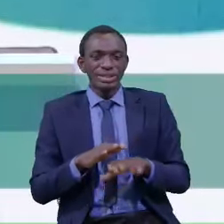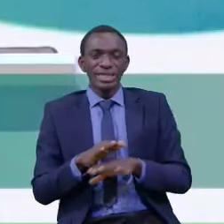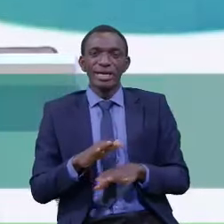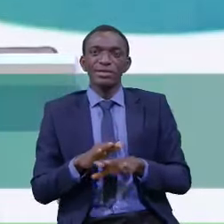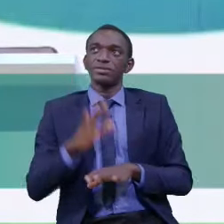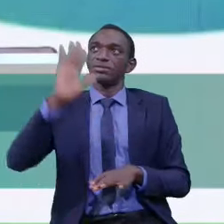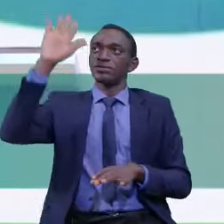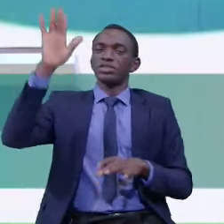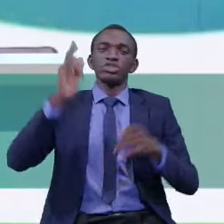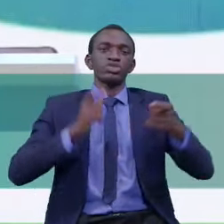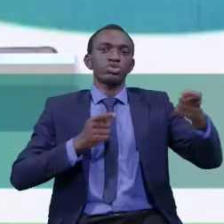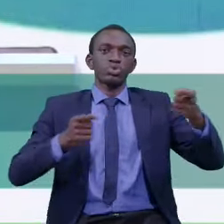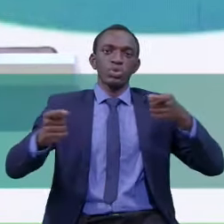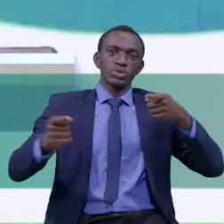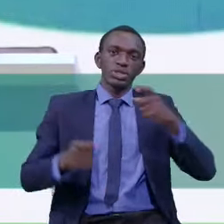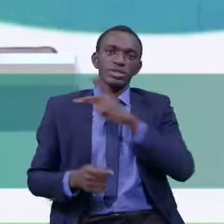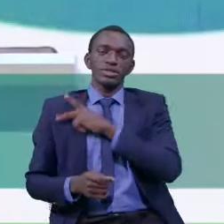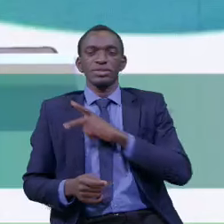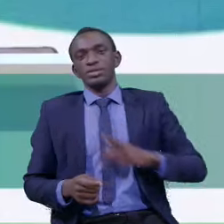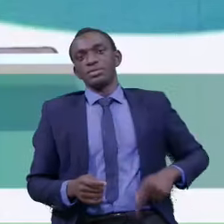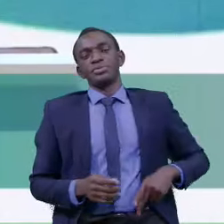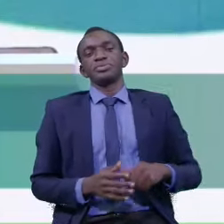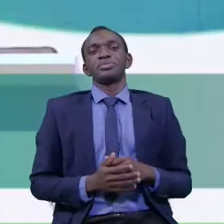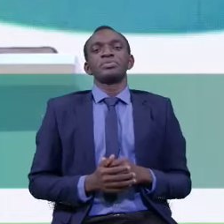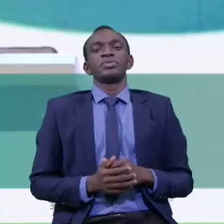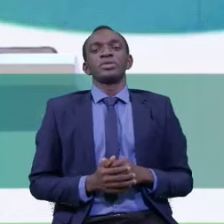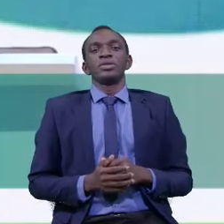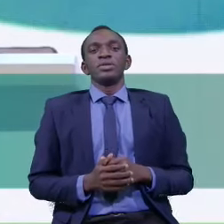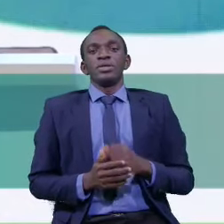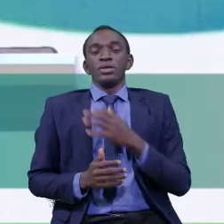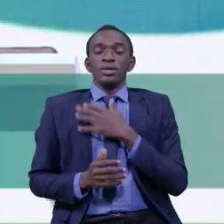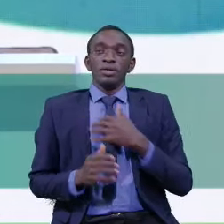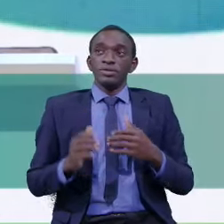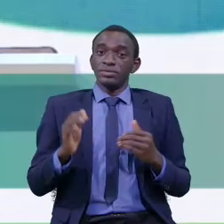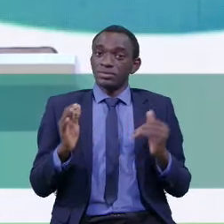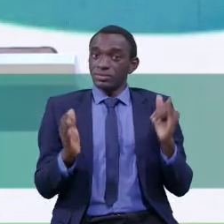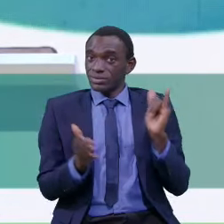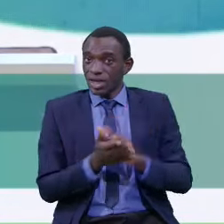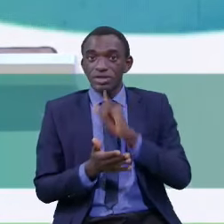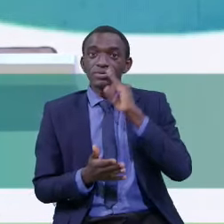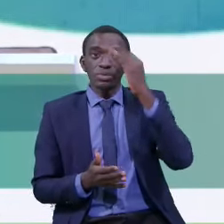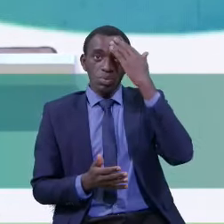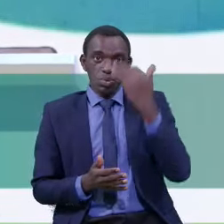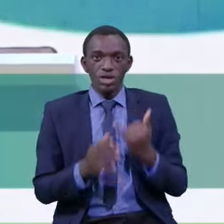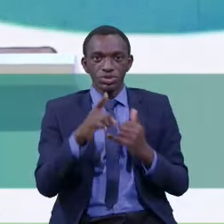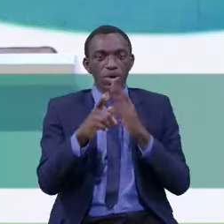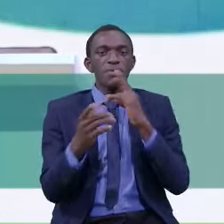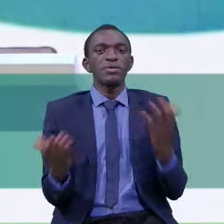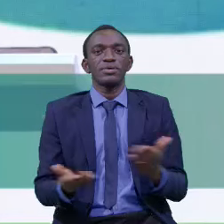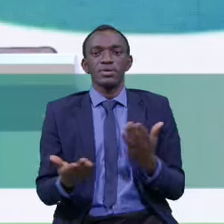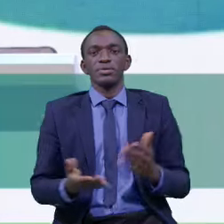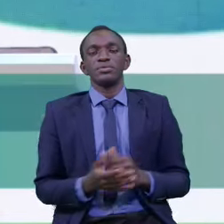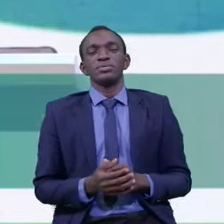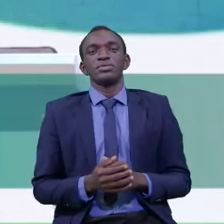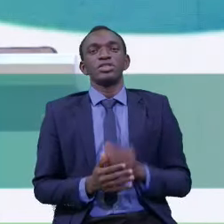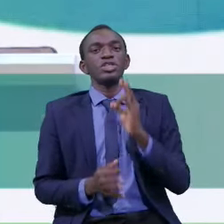royal kingly power. And that is the reason you are here. If you don't have any